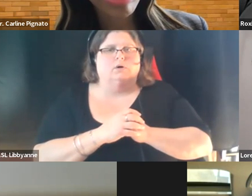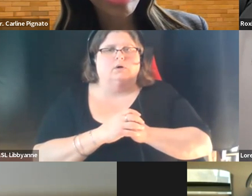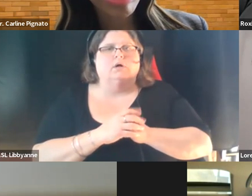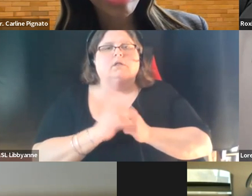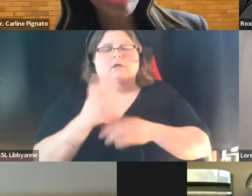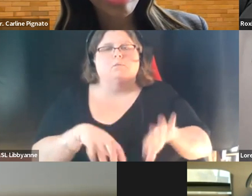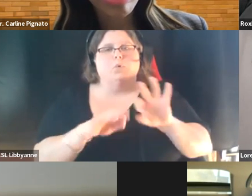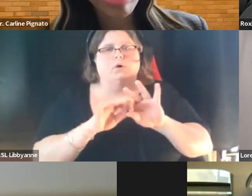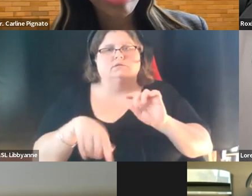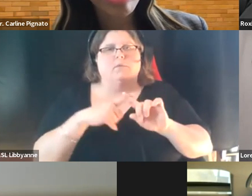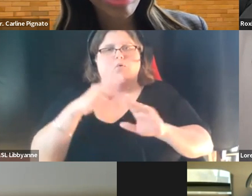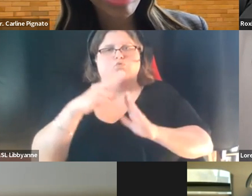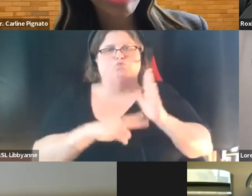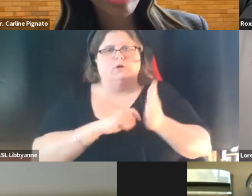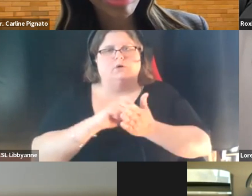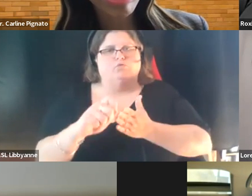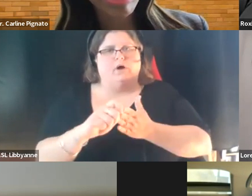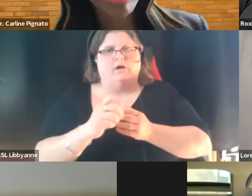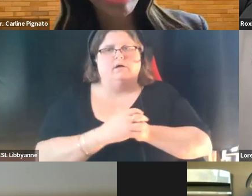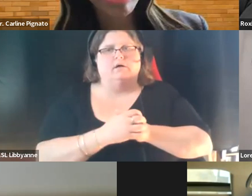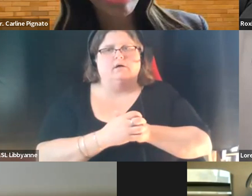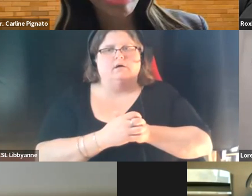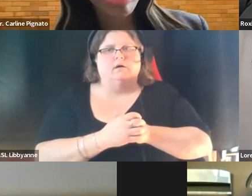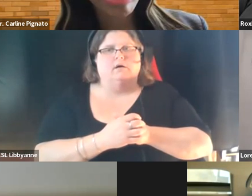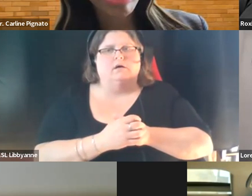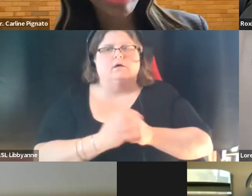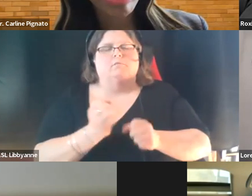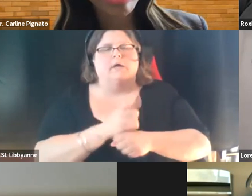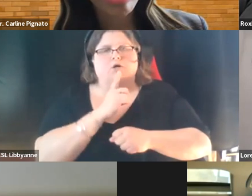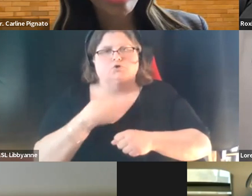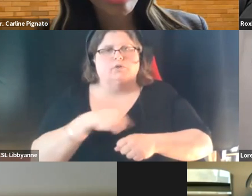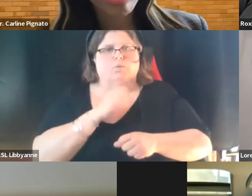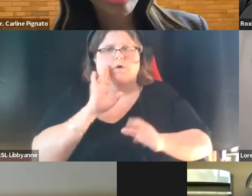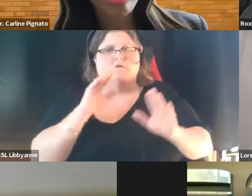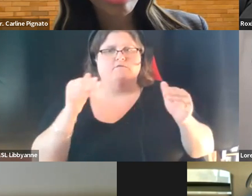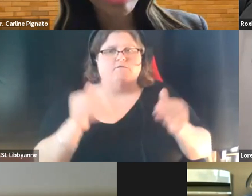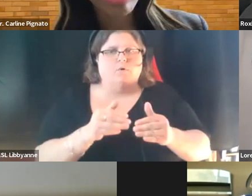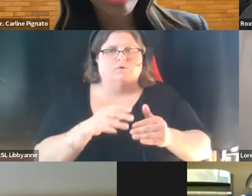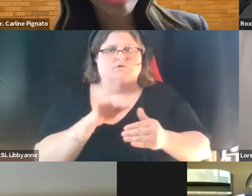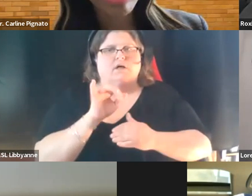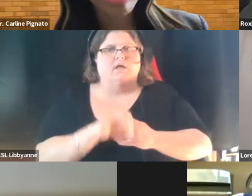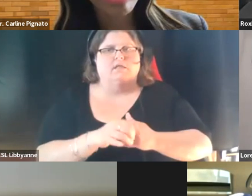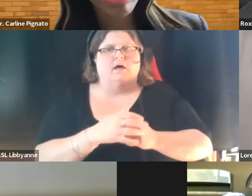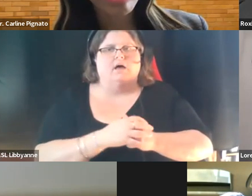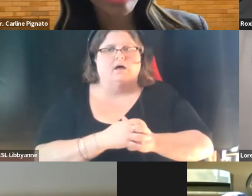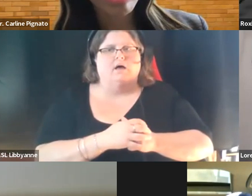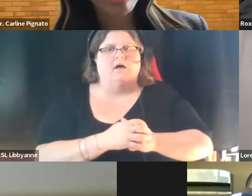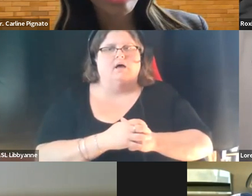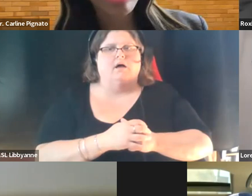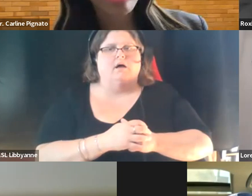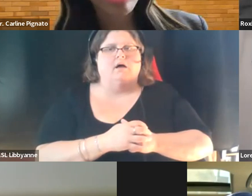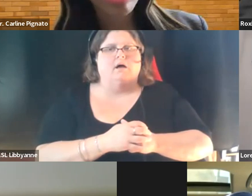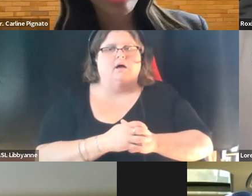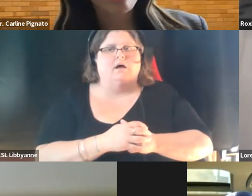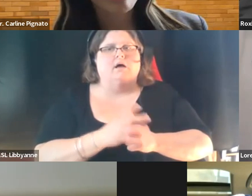literacy and making sure that we are leaning into this and being really super intentional. So you know we're